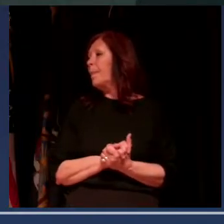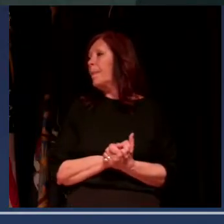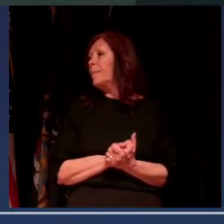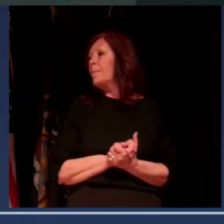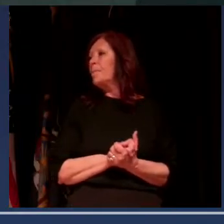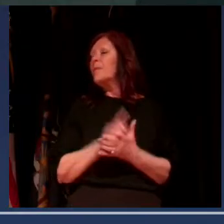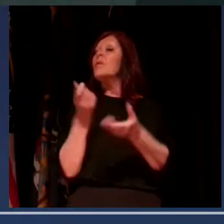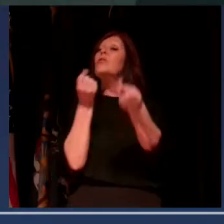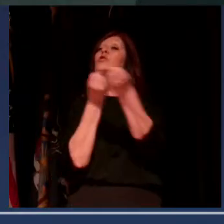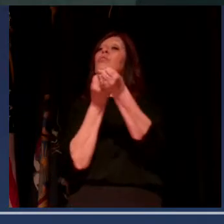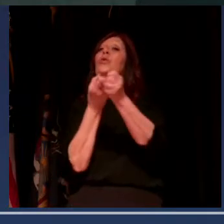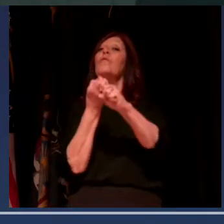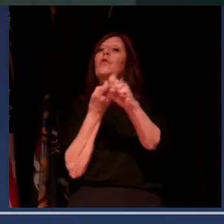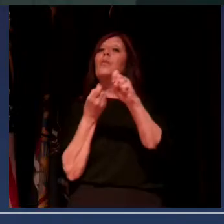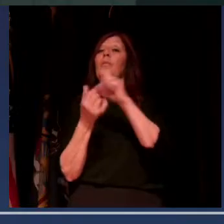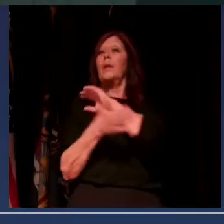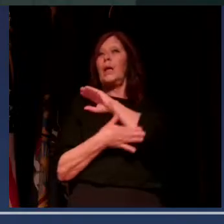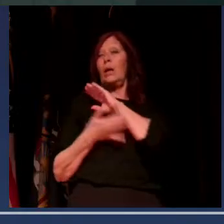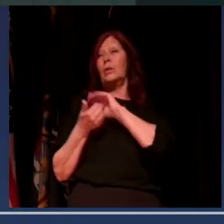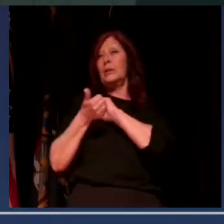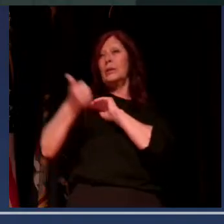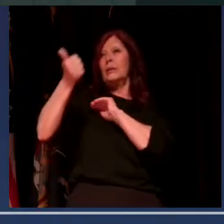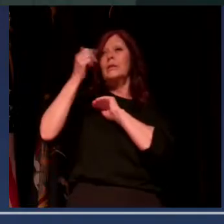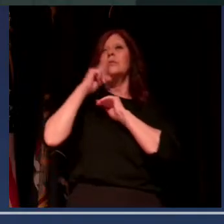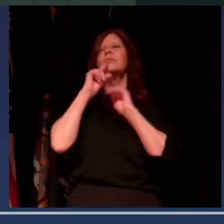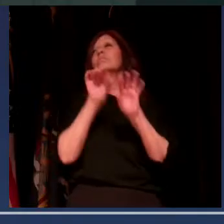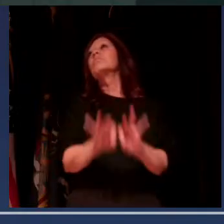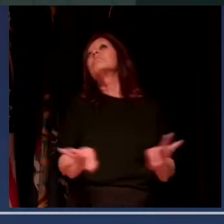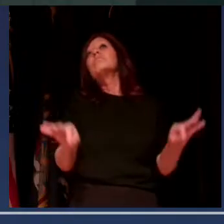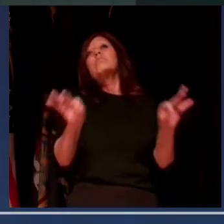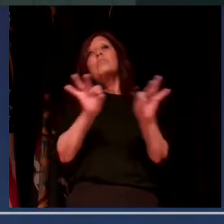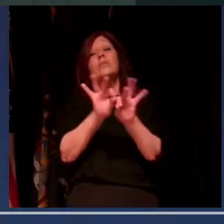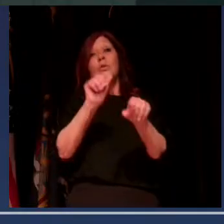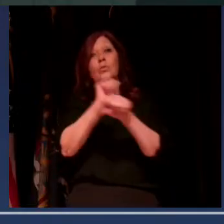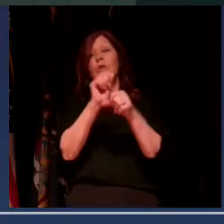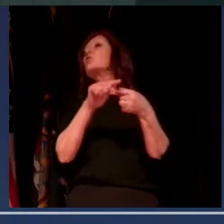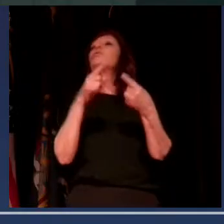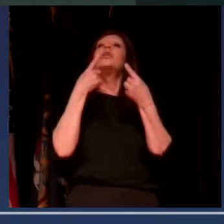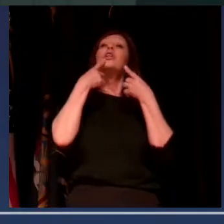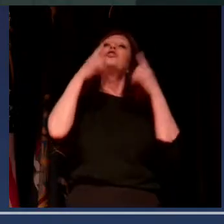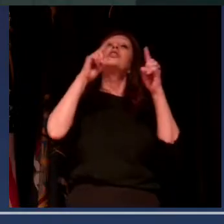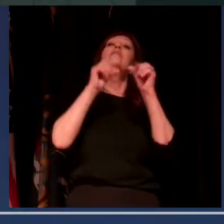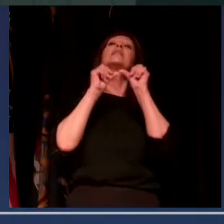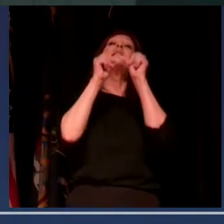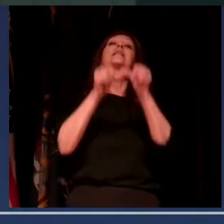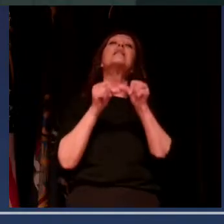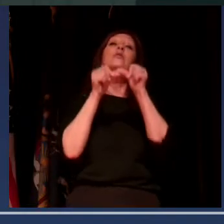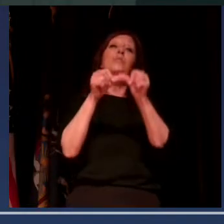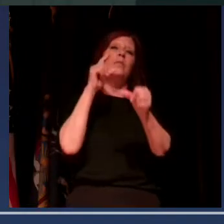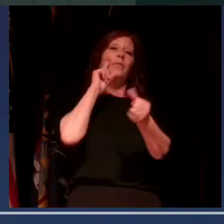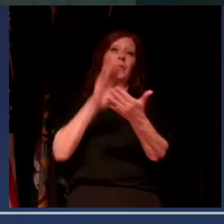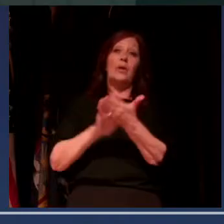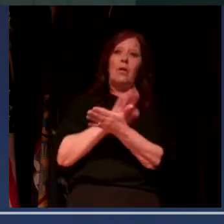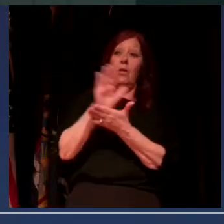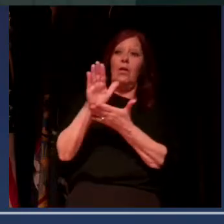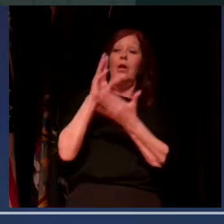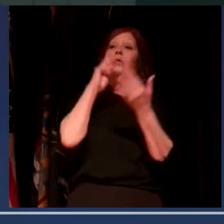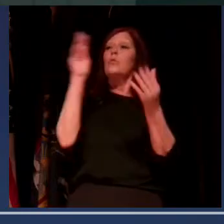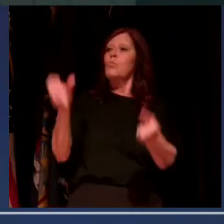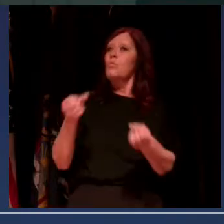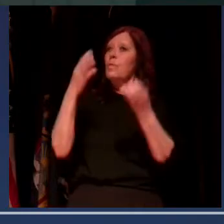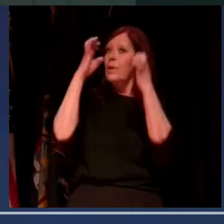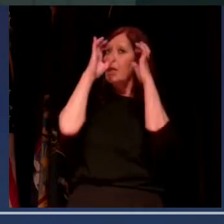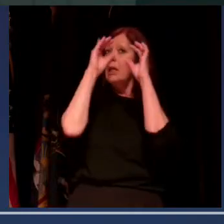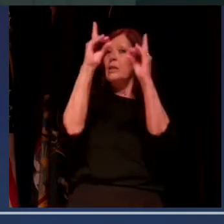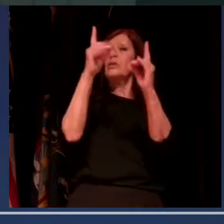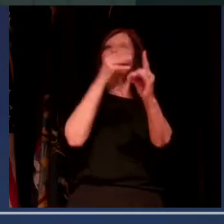The support from the county executive has been essential in the work to achieve sustainability for the college and provide the education